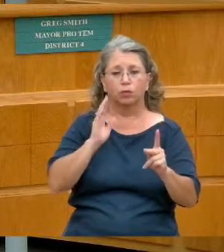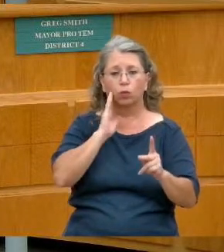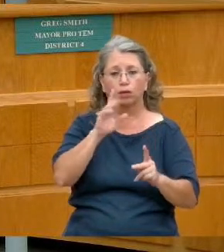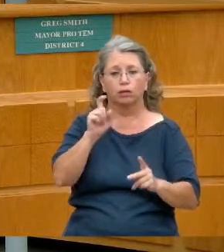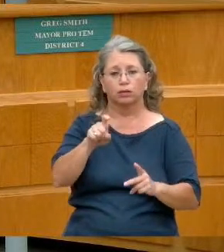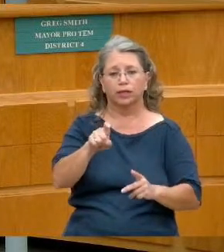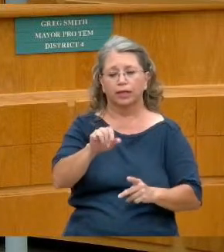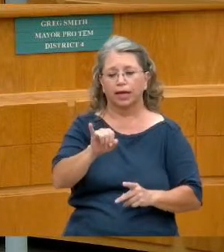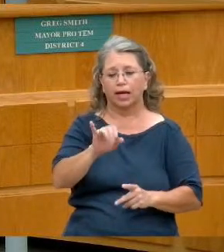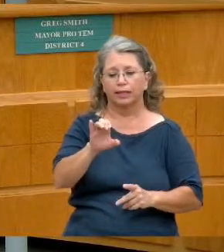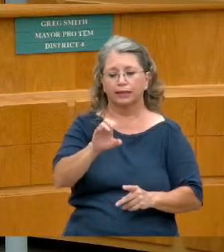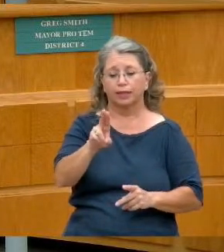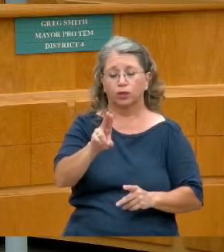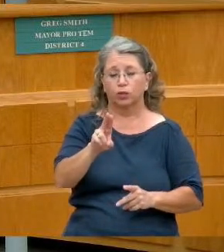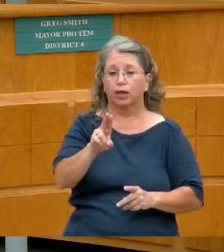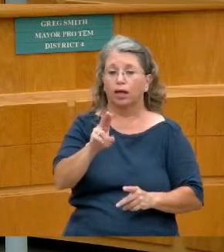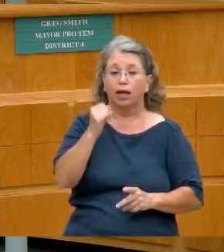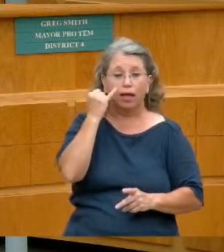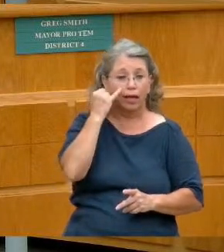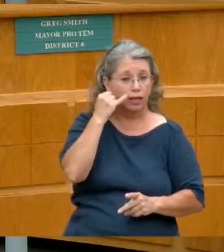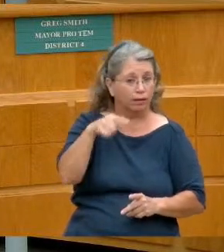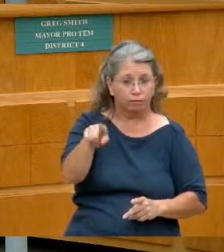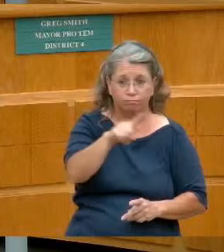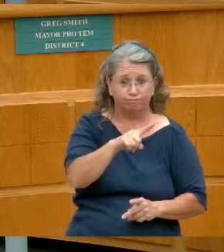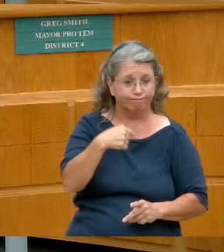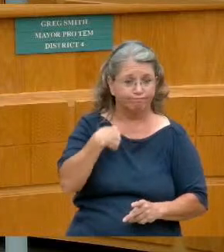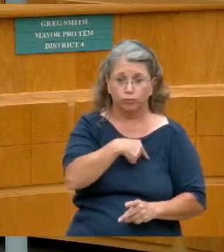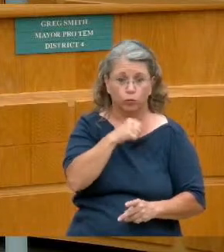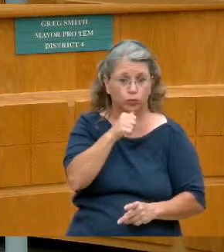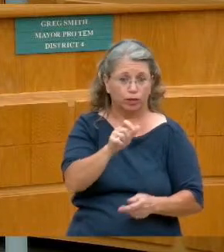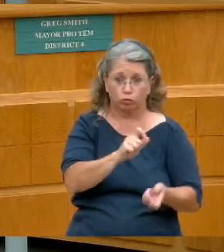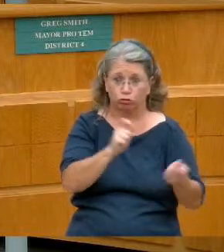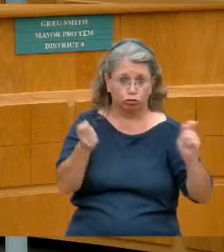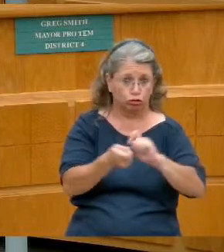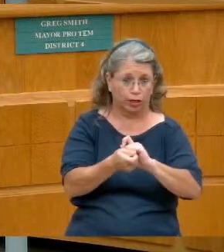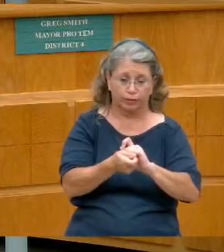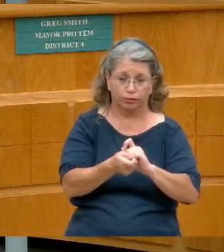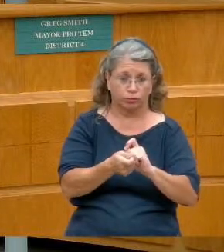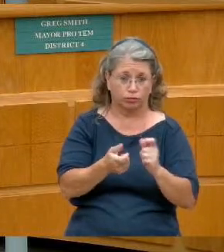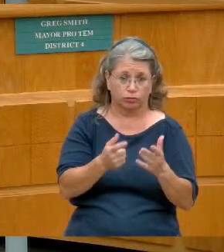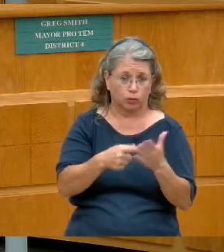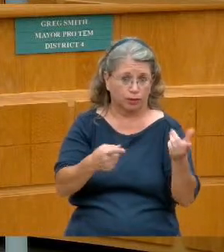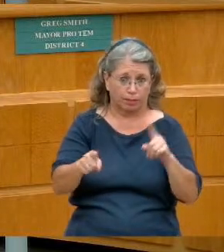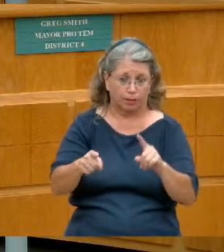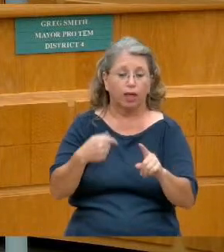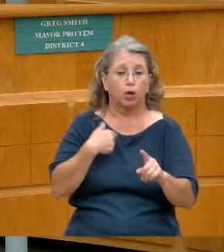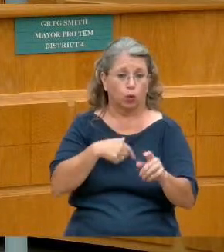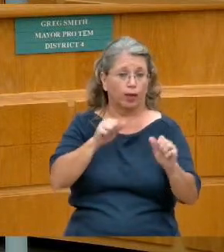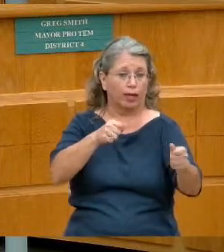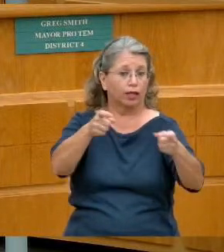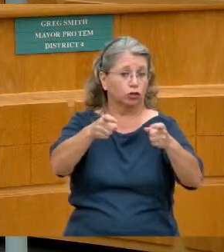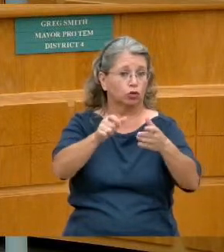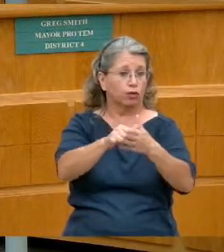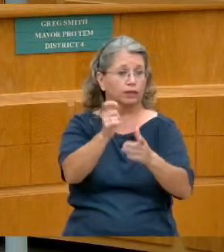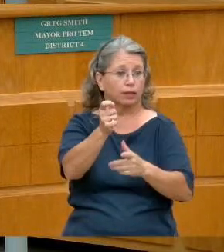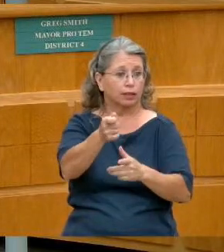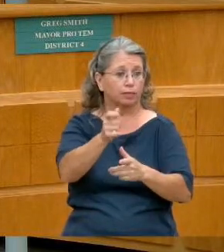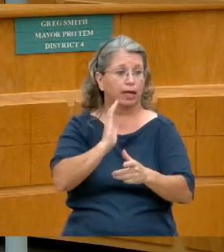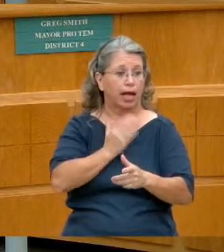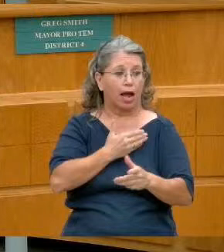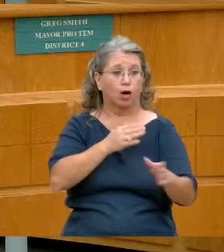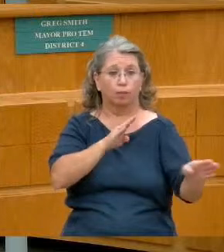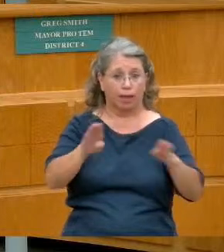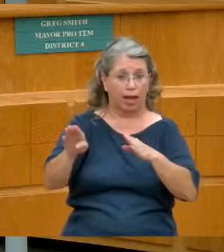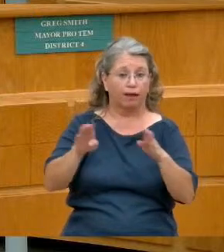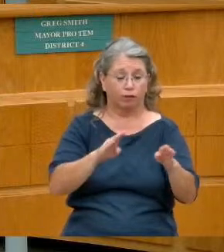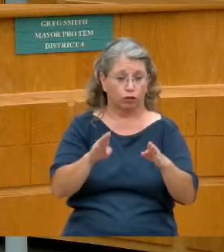ICU if we don't change what's happening right now. So again, we have control over this at some level. Our behavior is driving this.